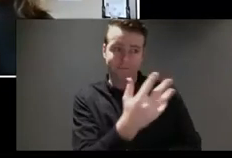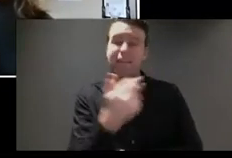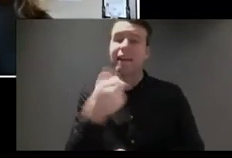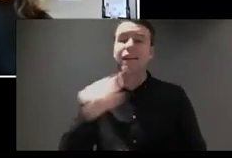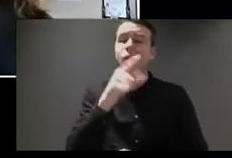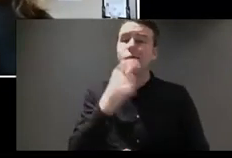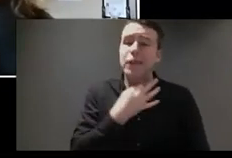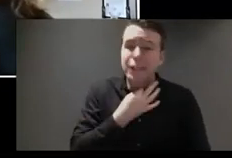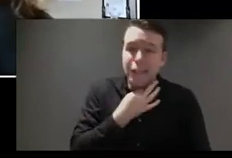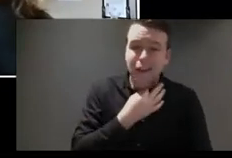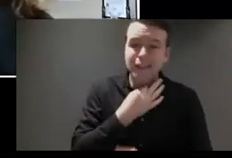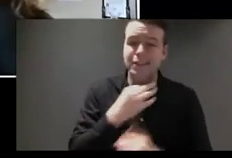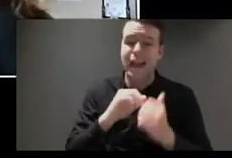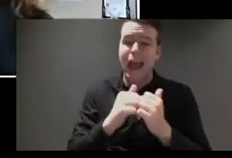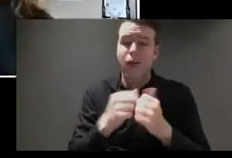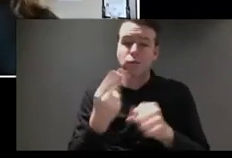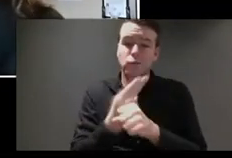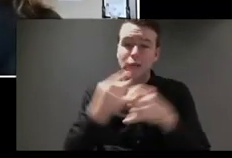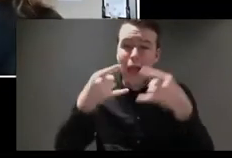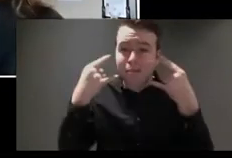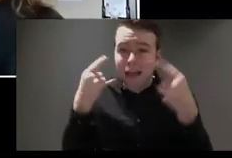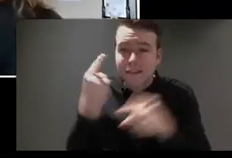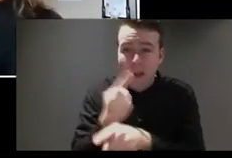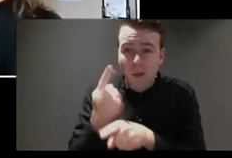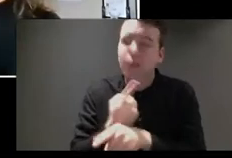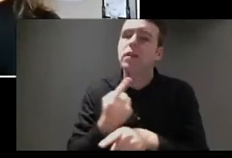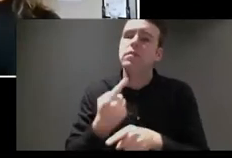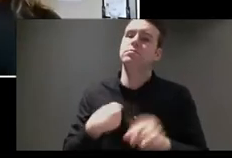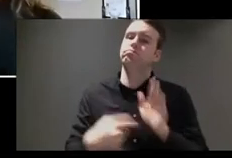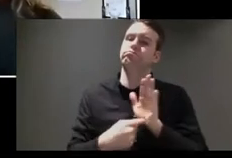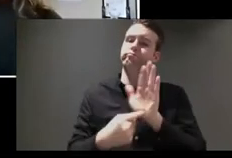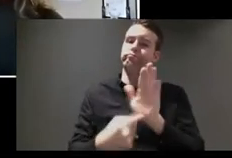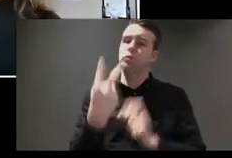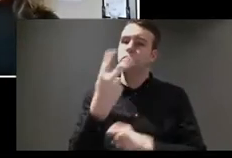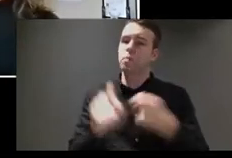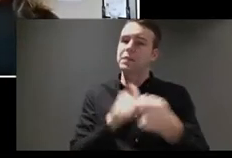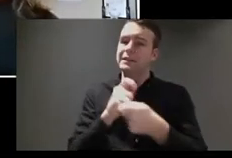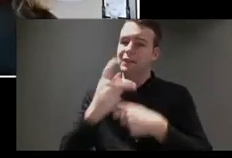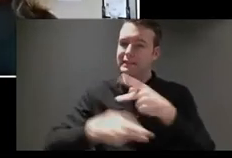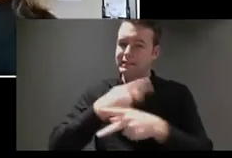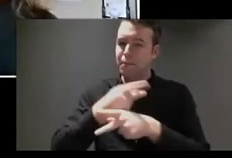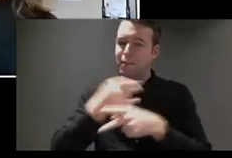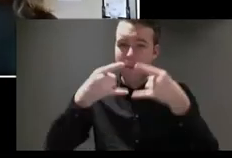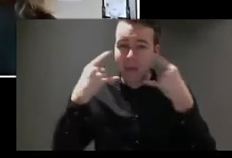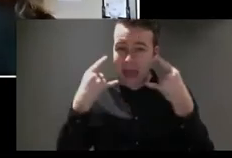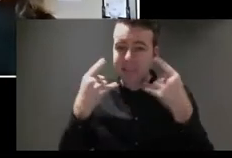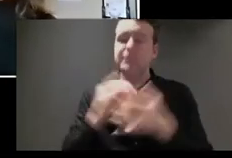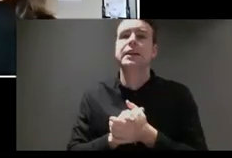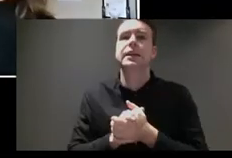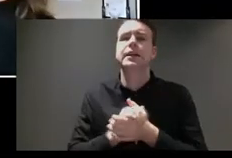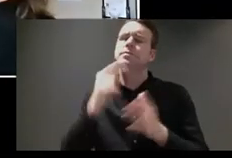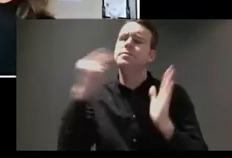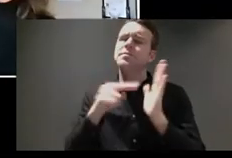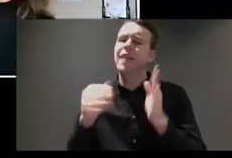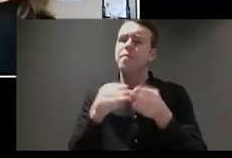still curious on how to wear a mask, and granted, we're featuring two particular kinds of masks in this next video. Check out this